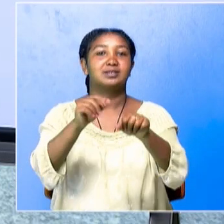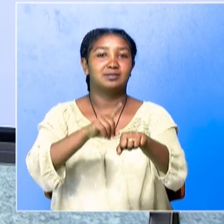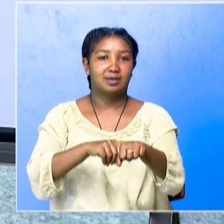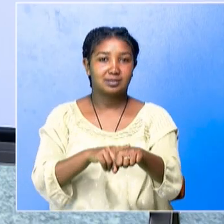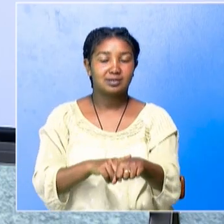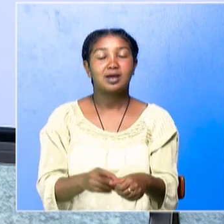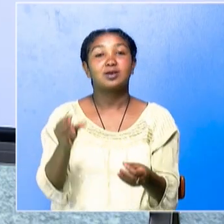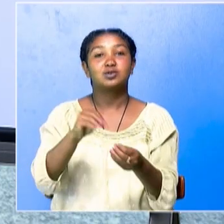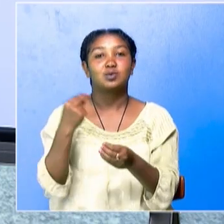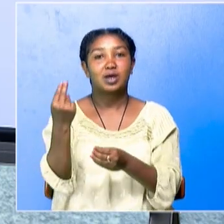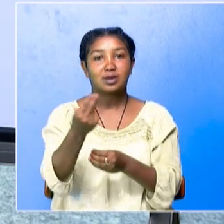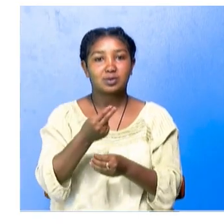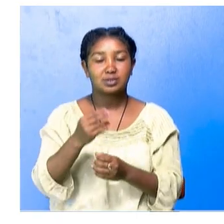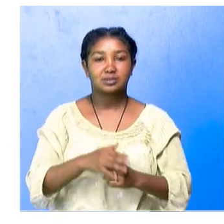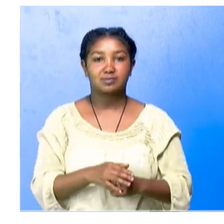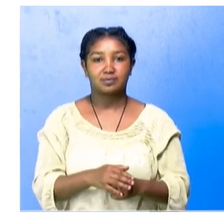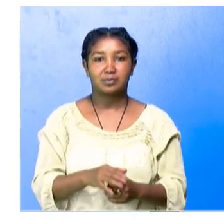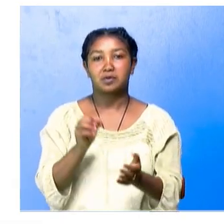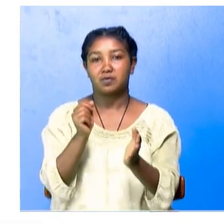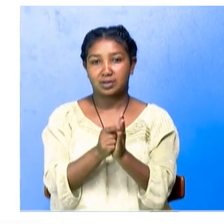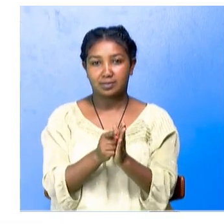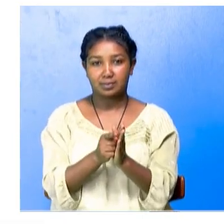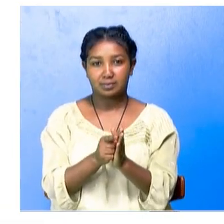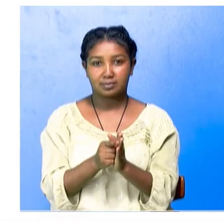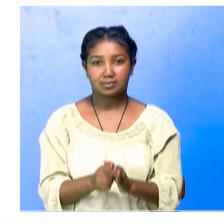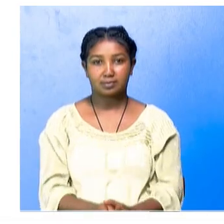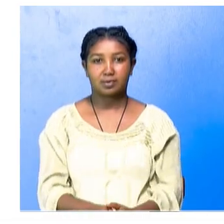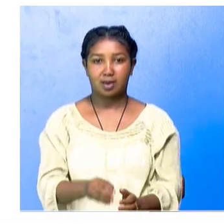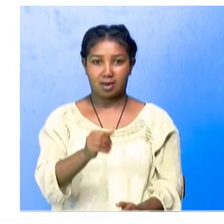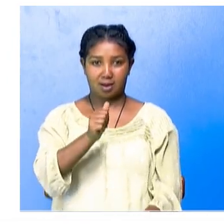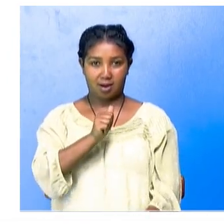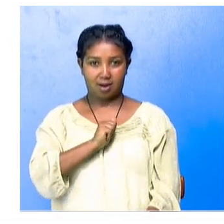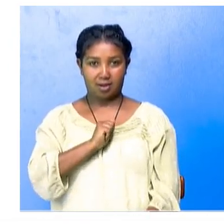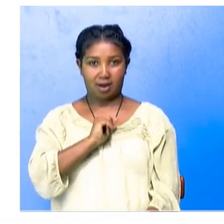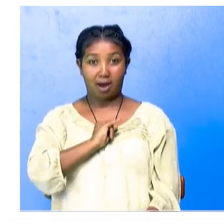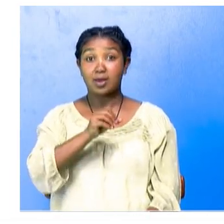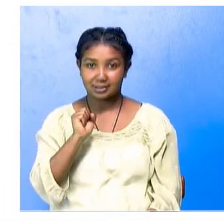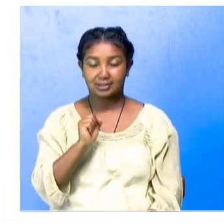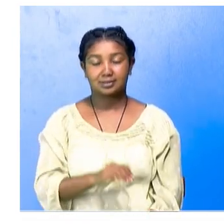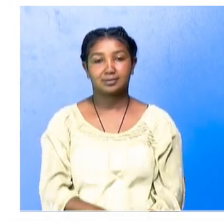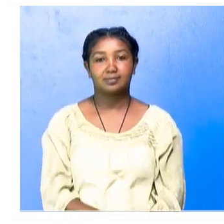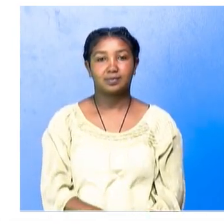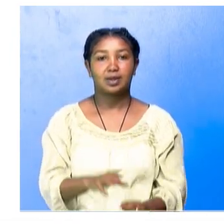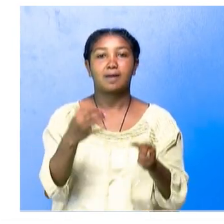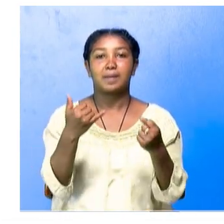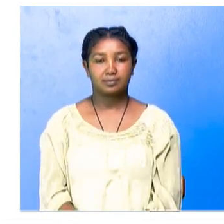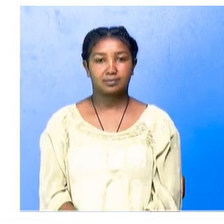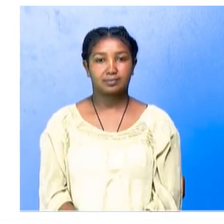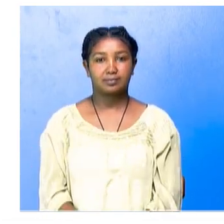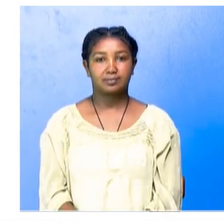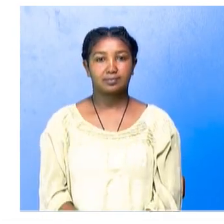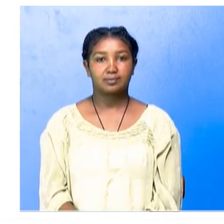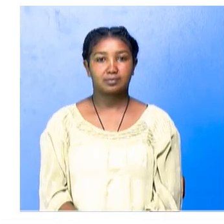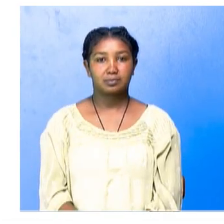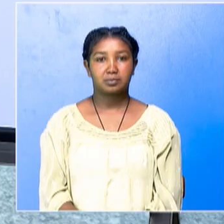tense. And also we can use was, for example. I was playing.